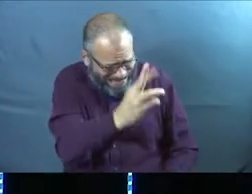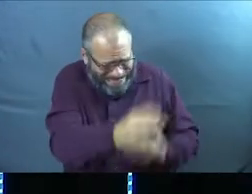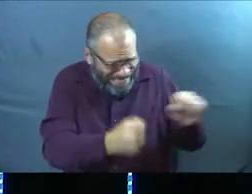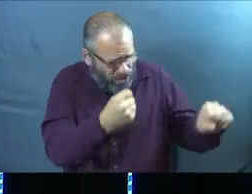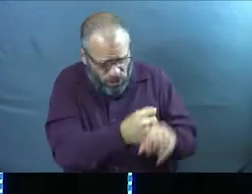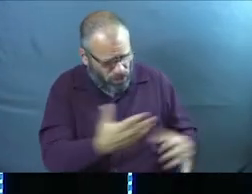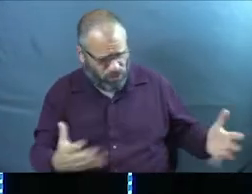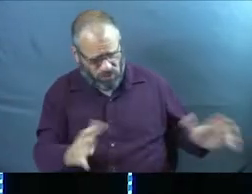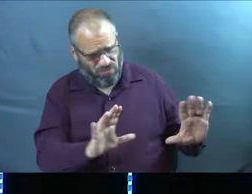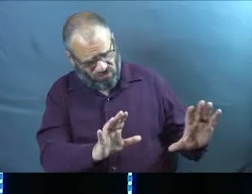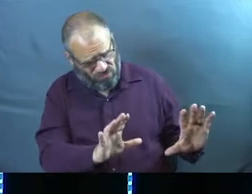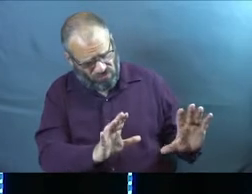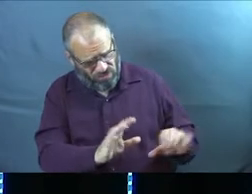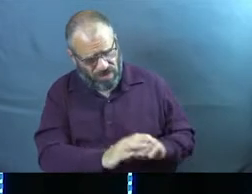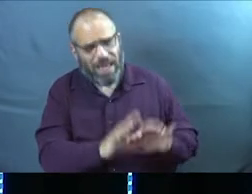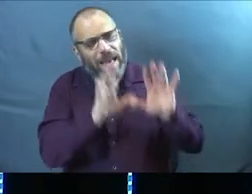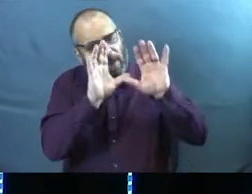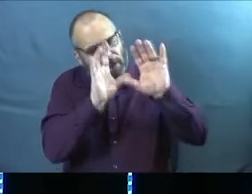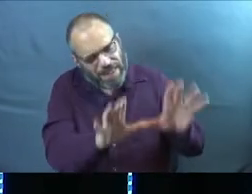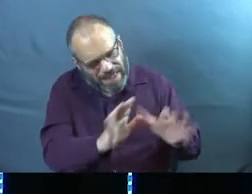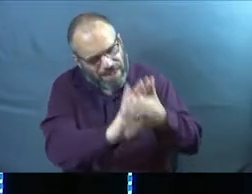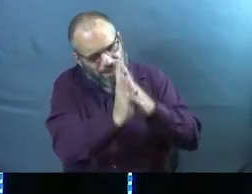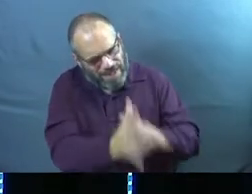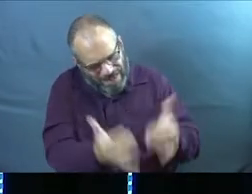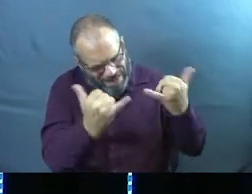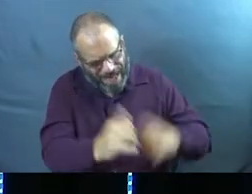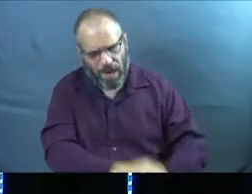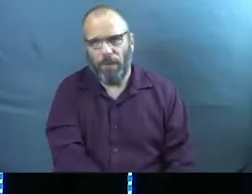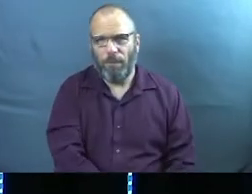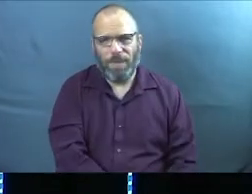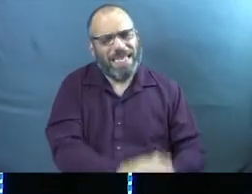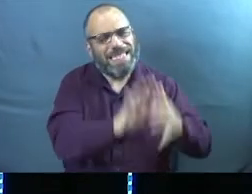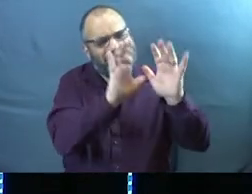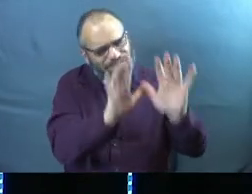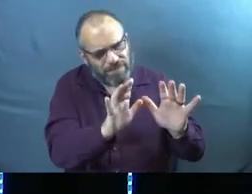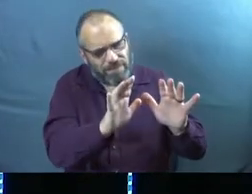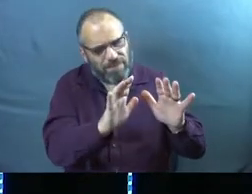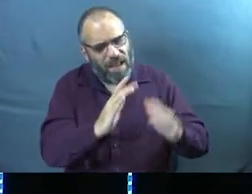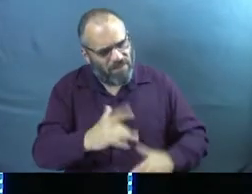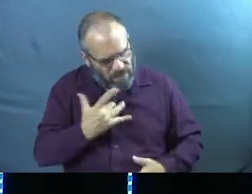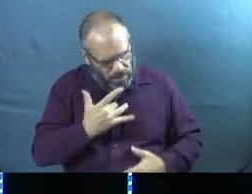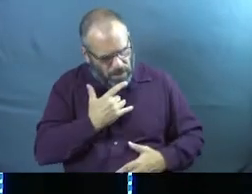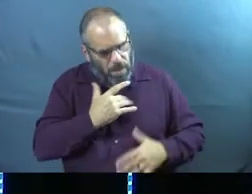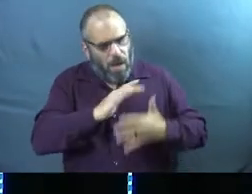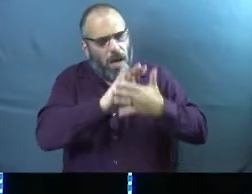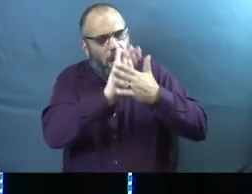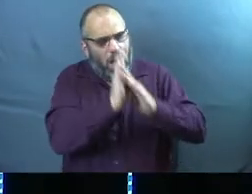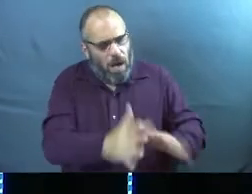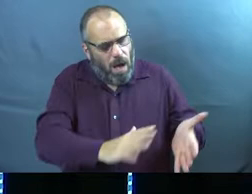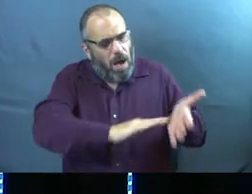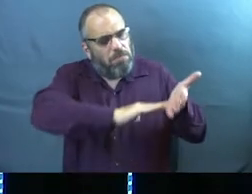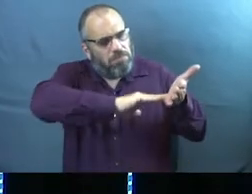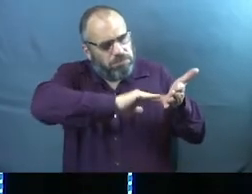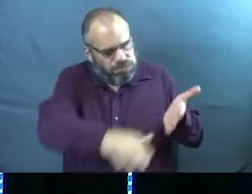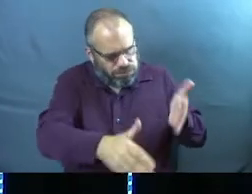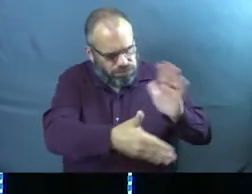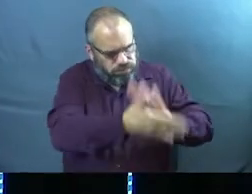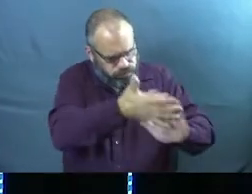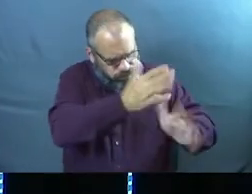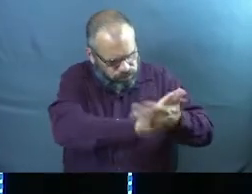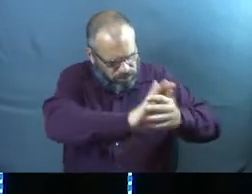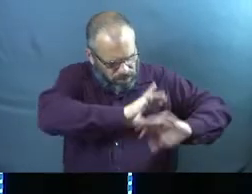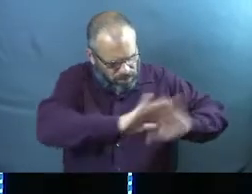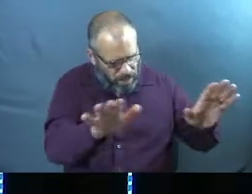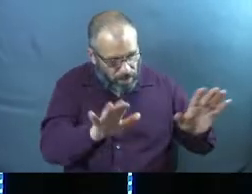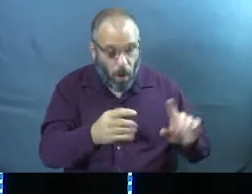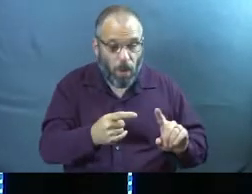years. Please be at peace now. Please feel actually forgiven now.